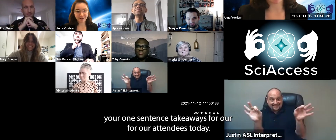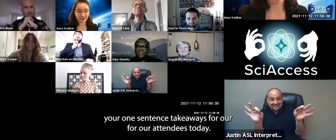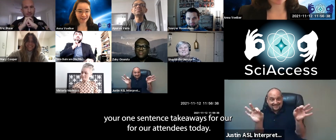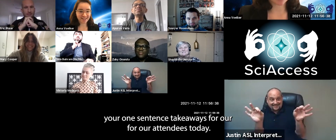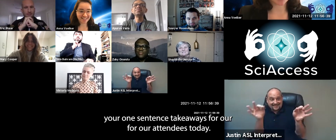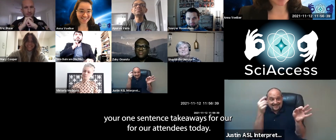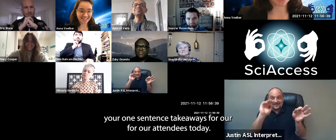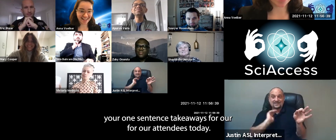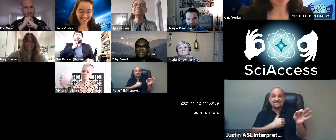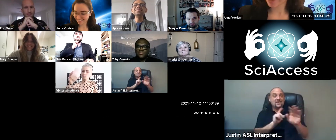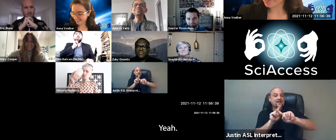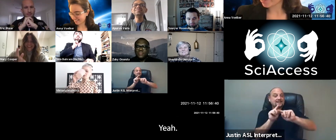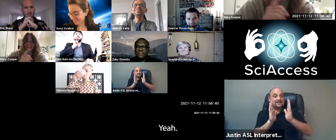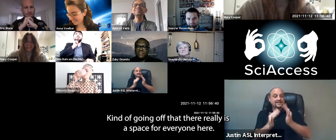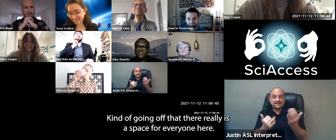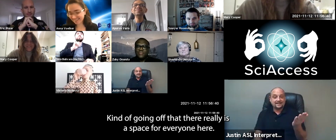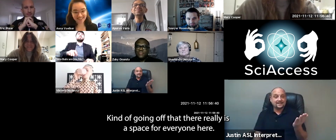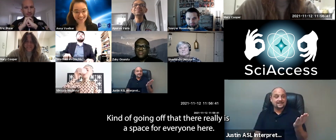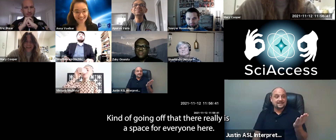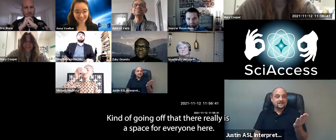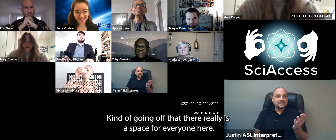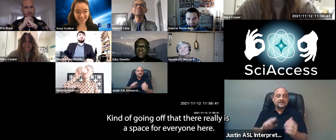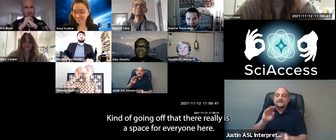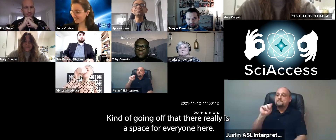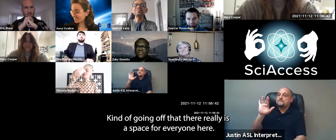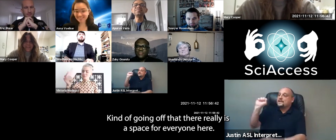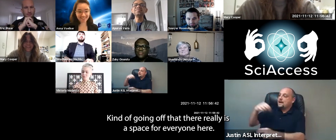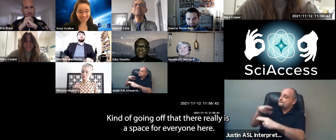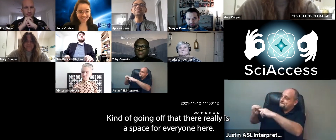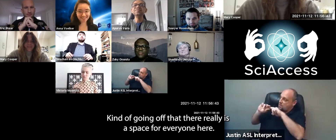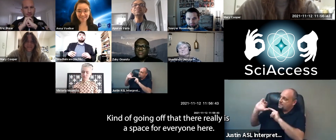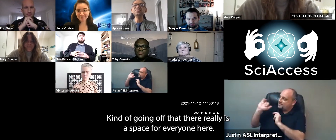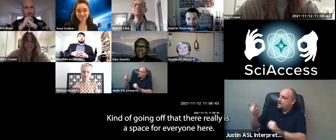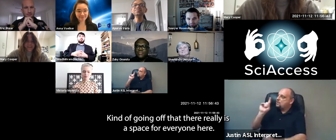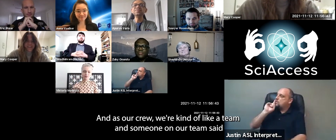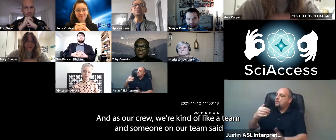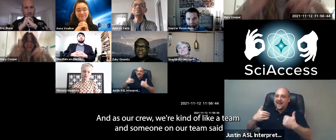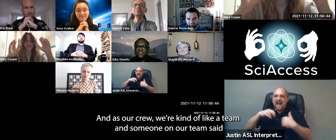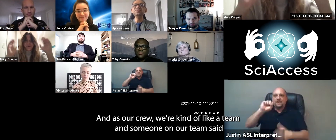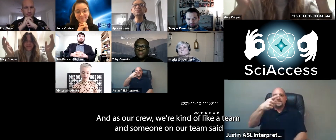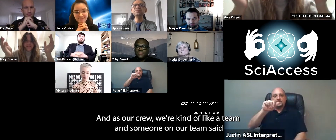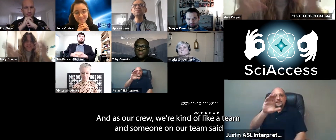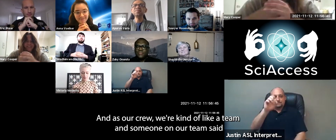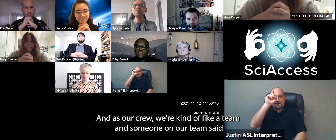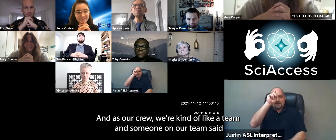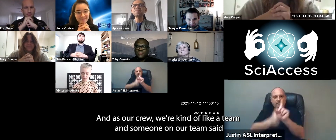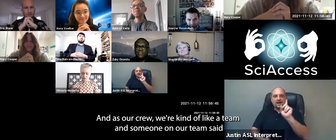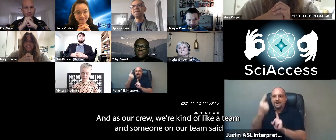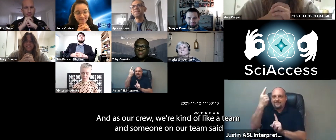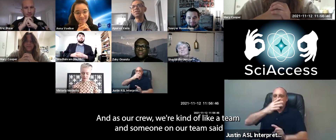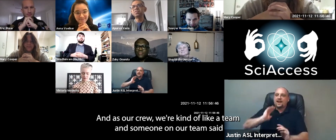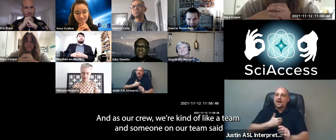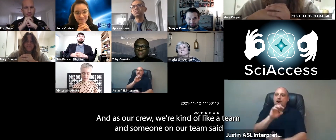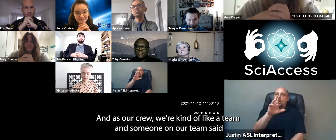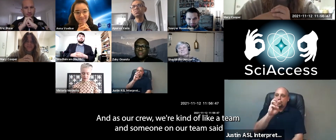our attendees today? Yeah, kind of going off that, there really is a space for everyone here, and our crew are kind of like a team,